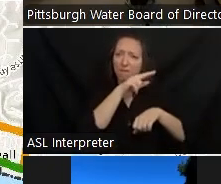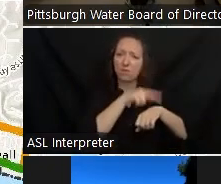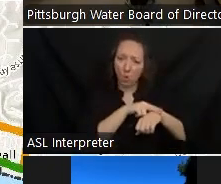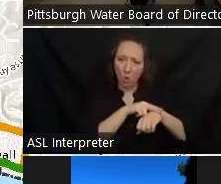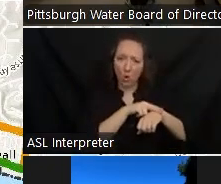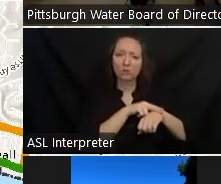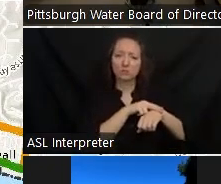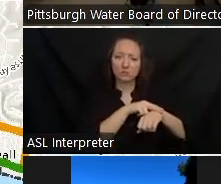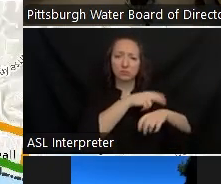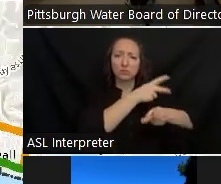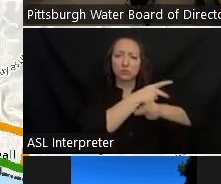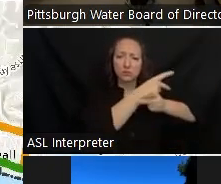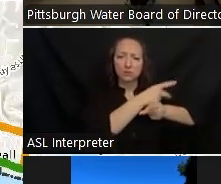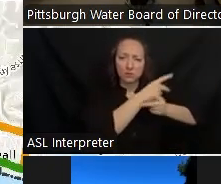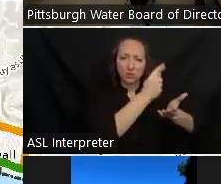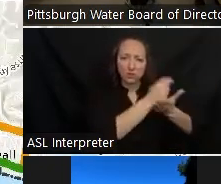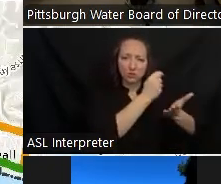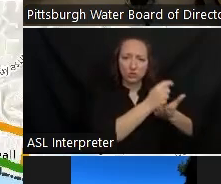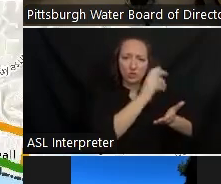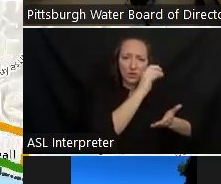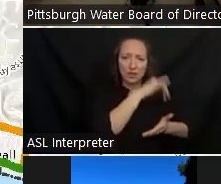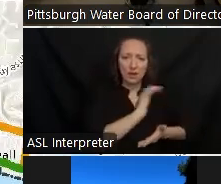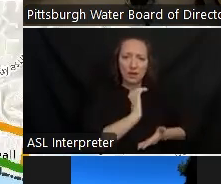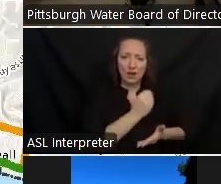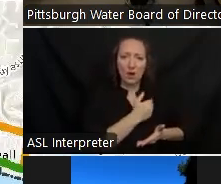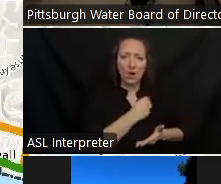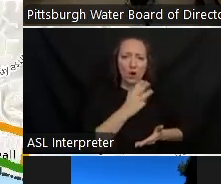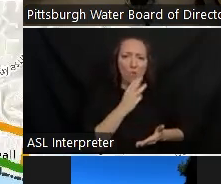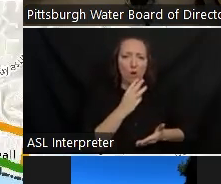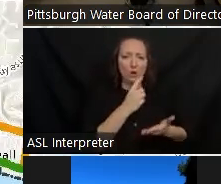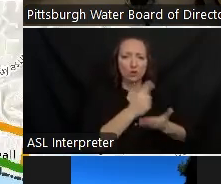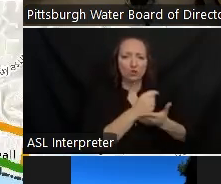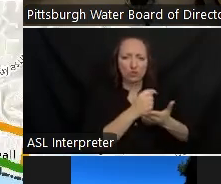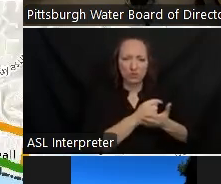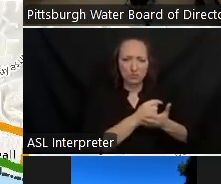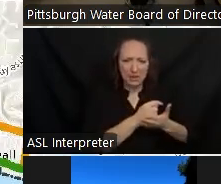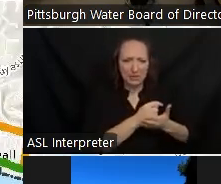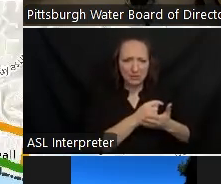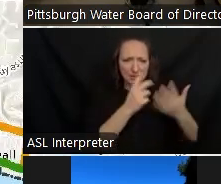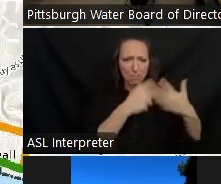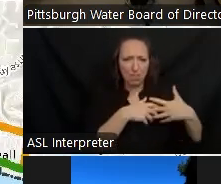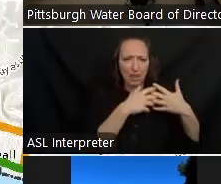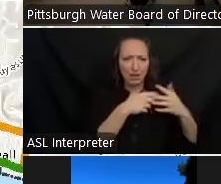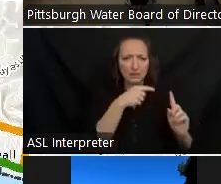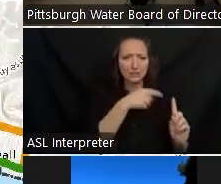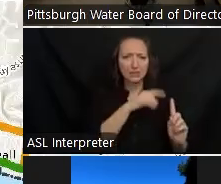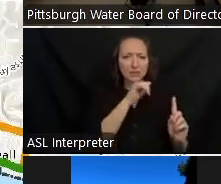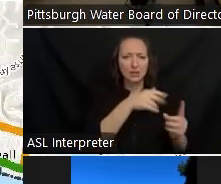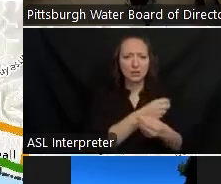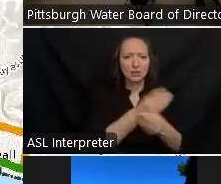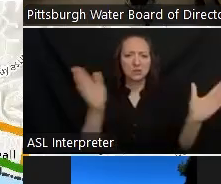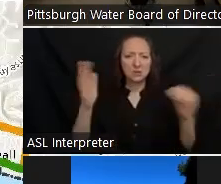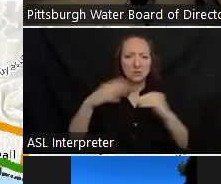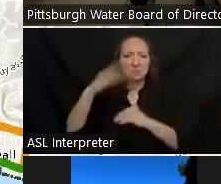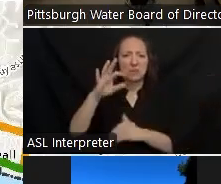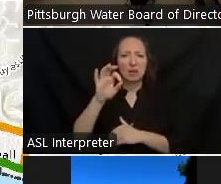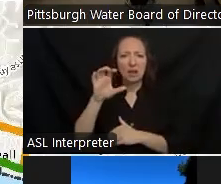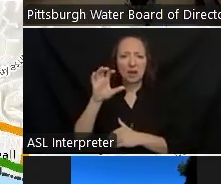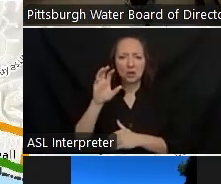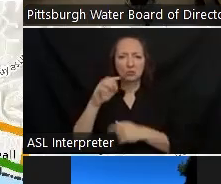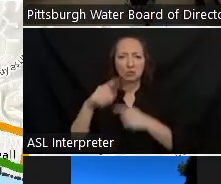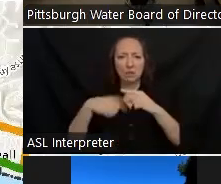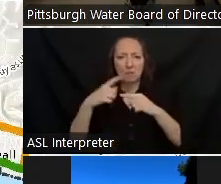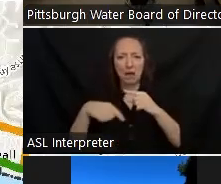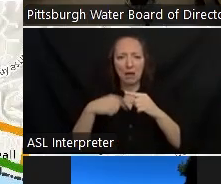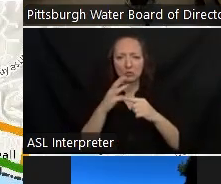through over 900 miles of water pipes throughout our service area. Help monitor water quality in the distribution system. We comply with